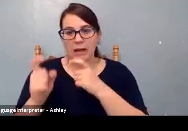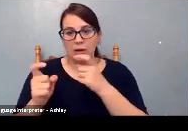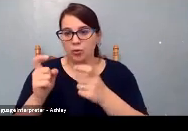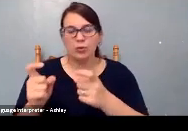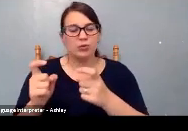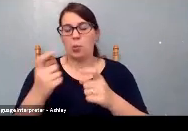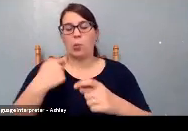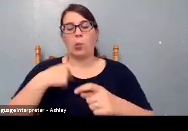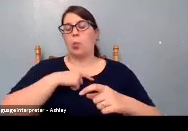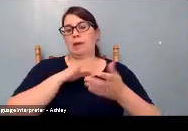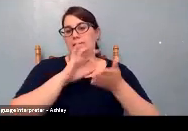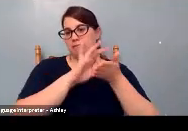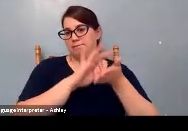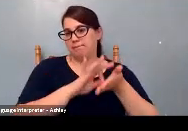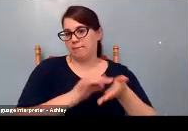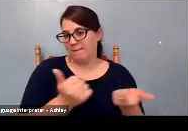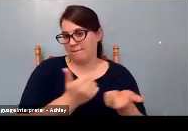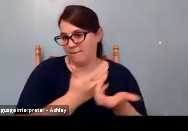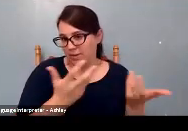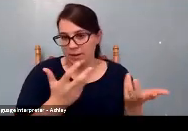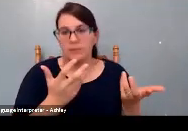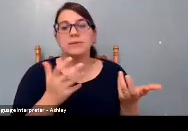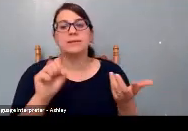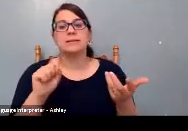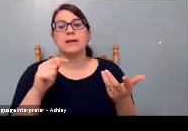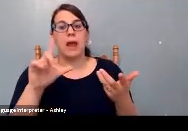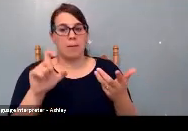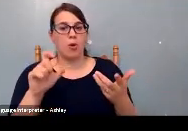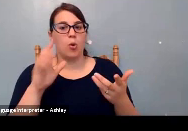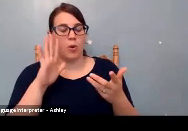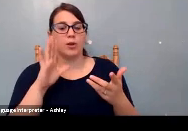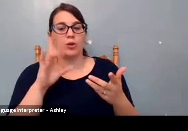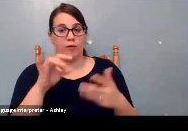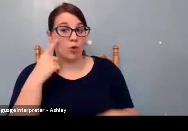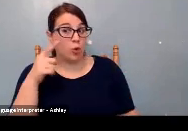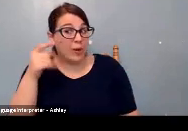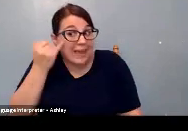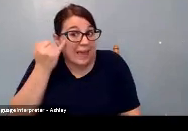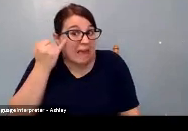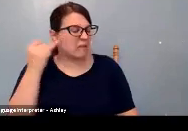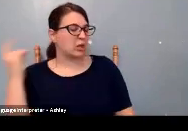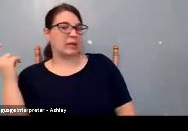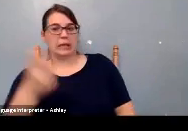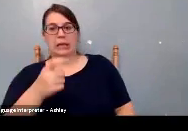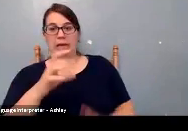will do it for you. So if you contribute too much, Stable will kick it out.